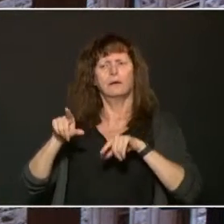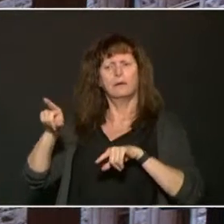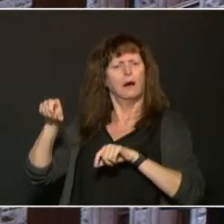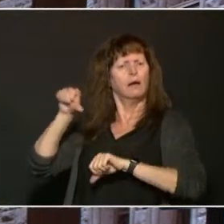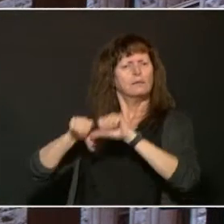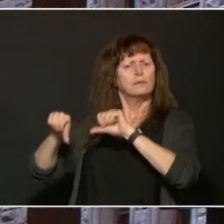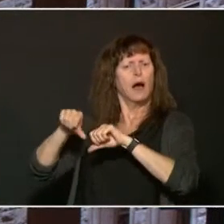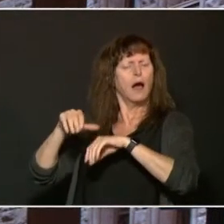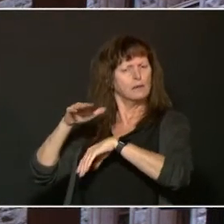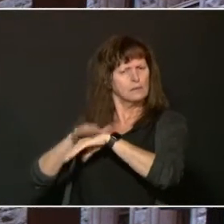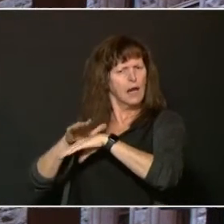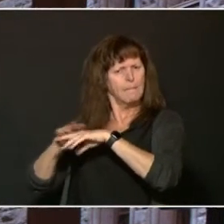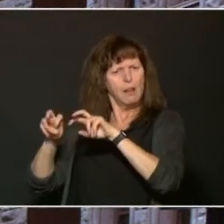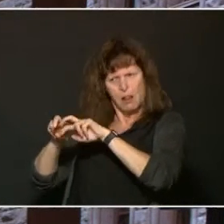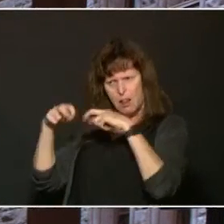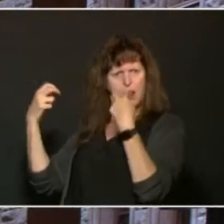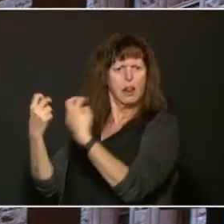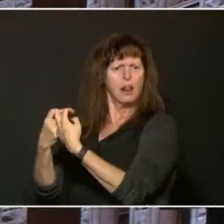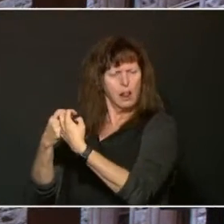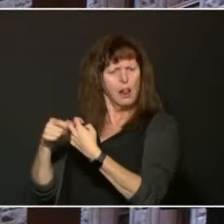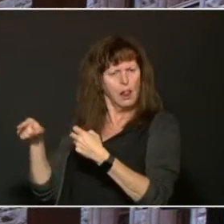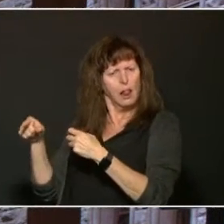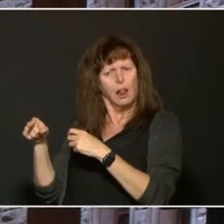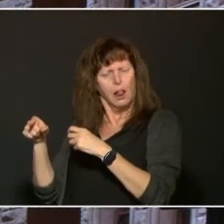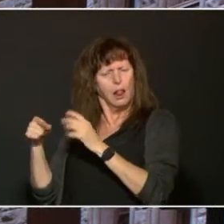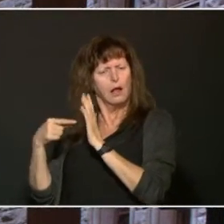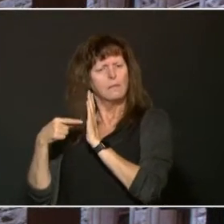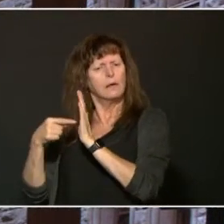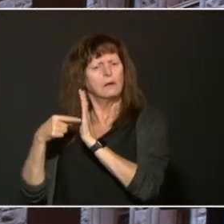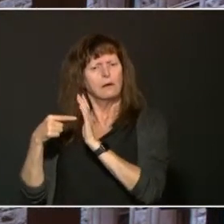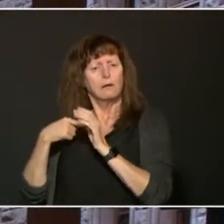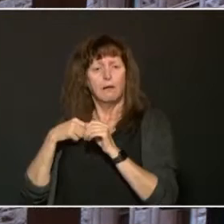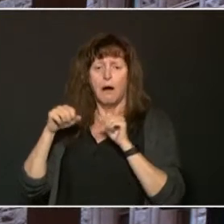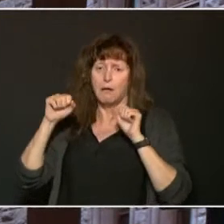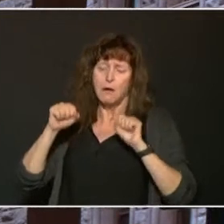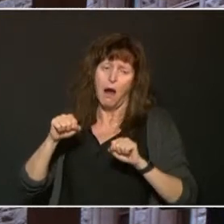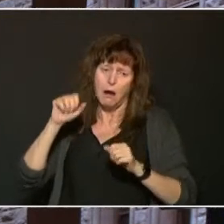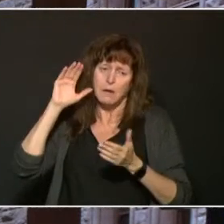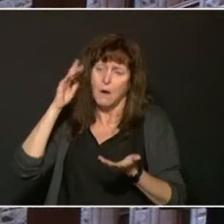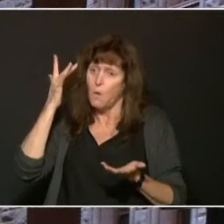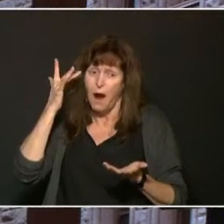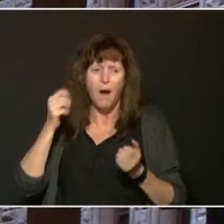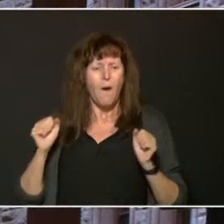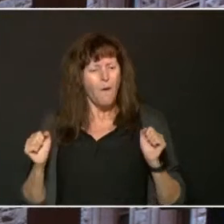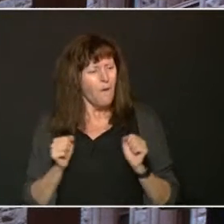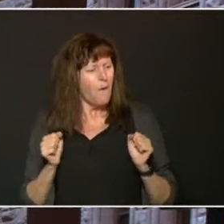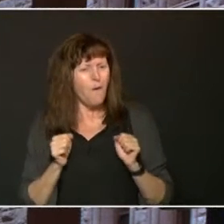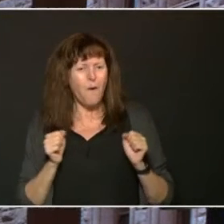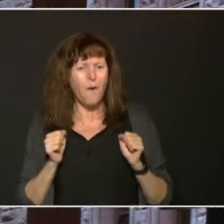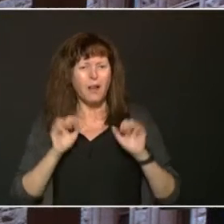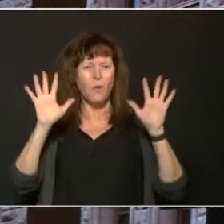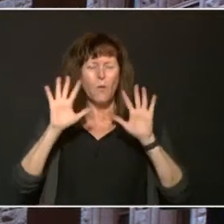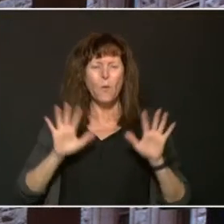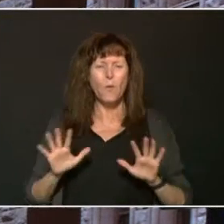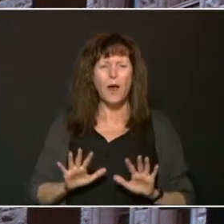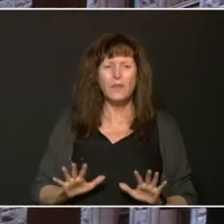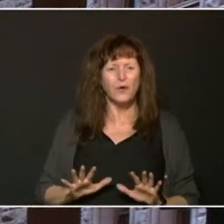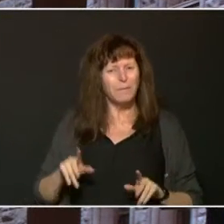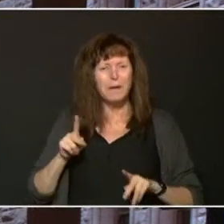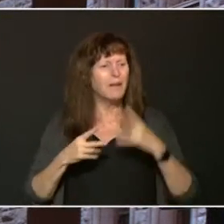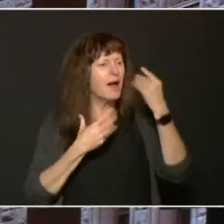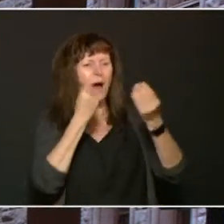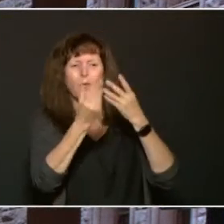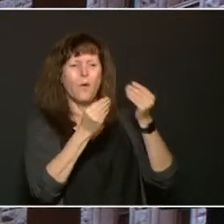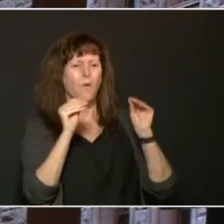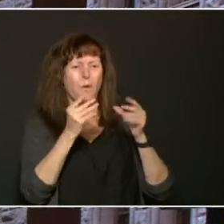we can expect a rise in cases as we go indoors, as the cold weather comes for September. And last summer, we had the